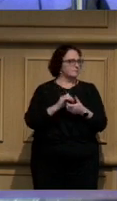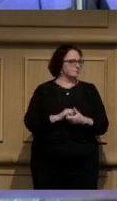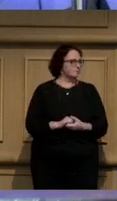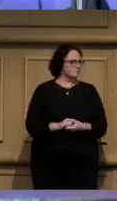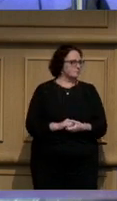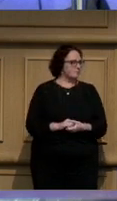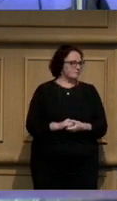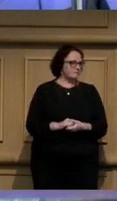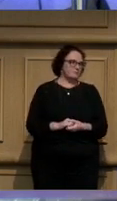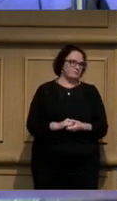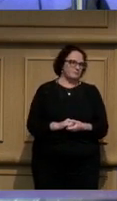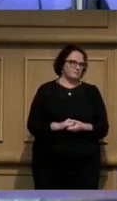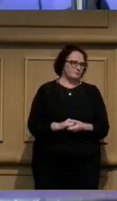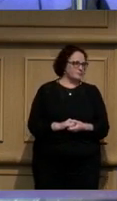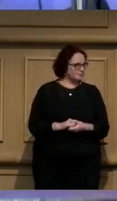The whole thing